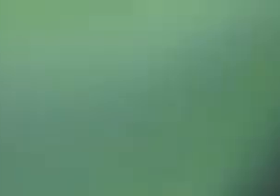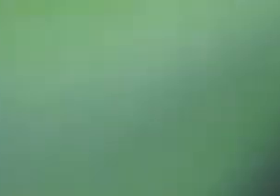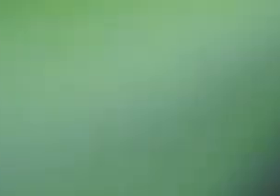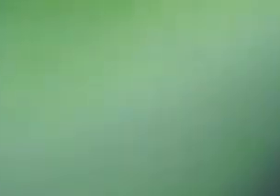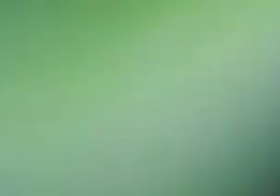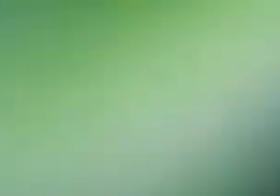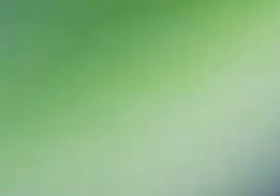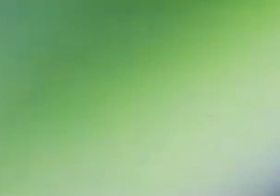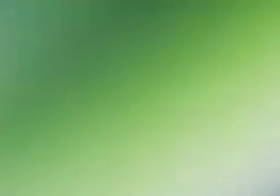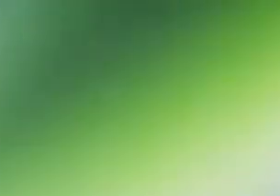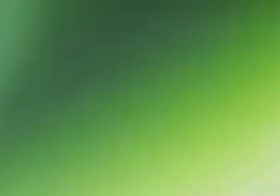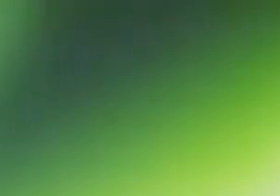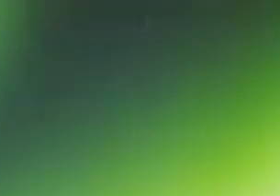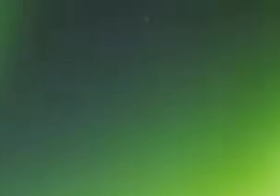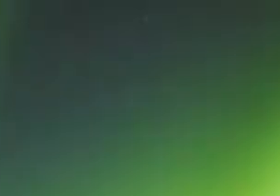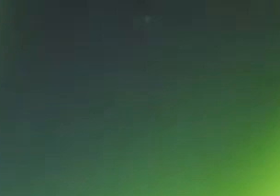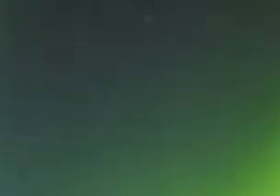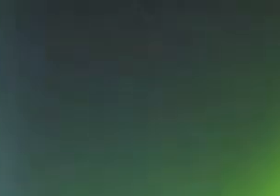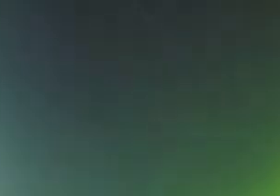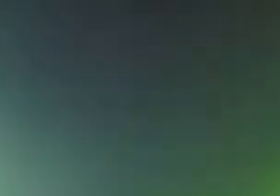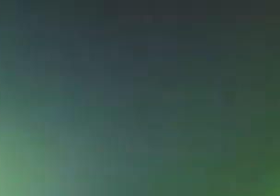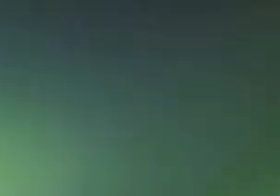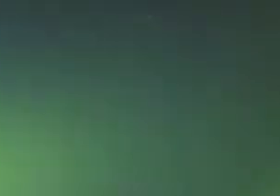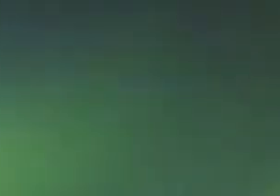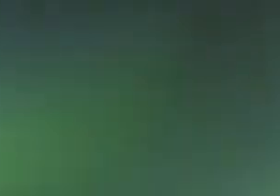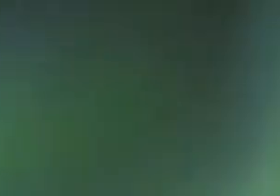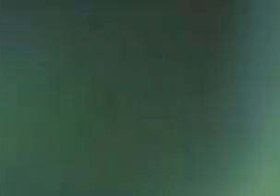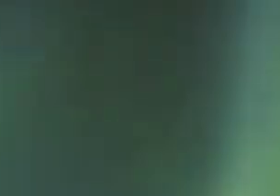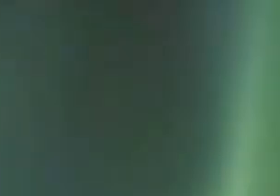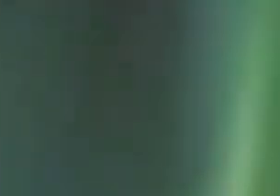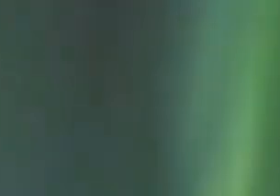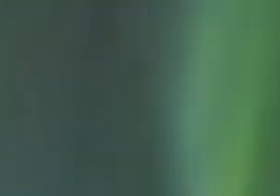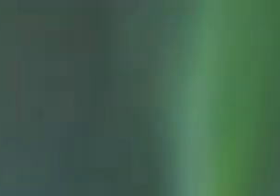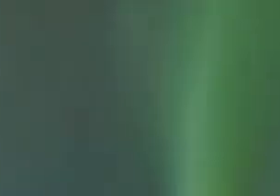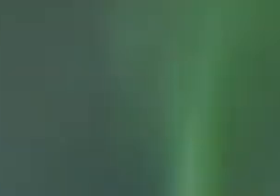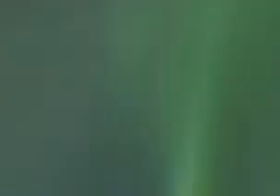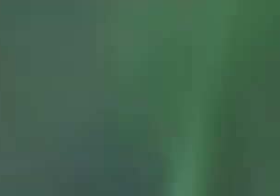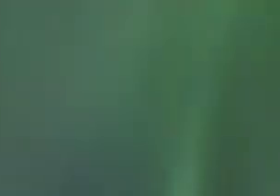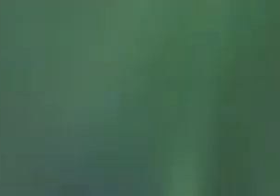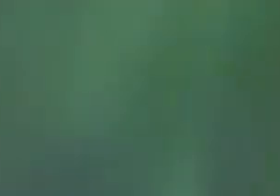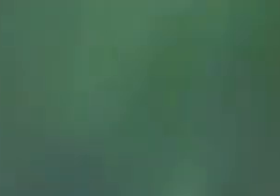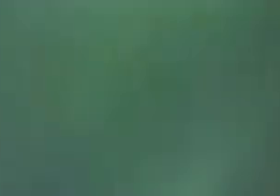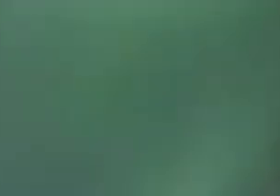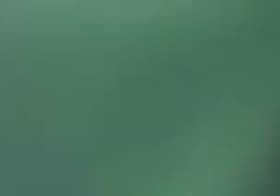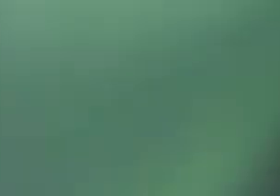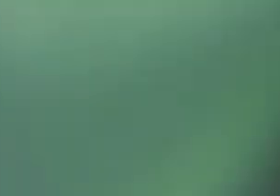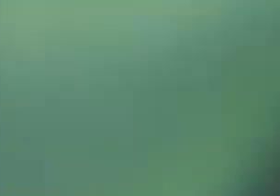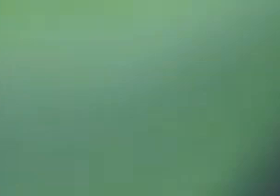district such as Natomas or San Juan, and they wish to remain, in this case, in Twin Rivers.